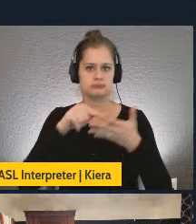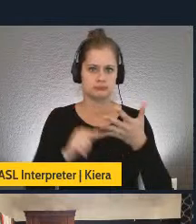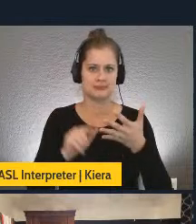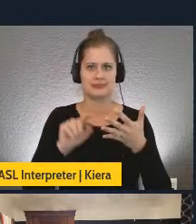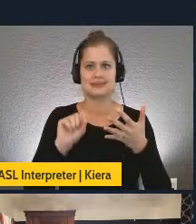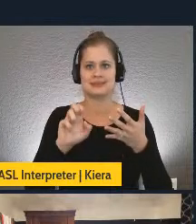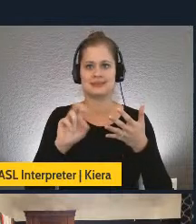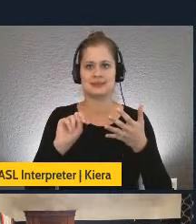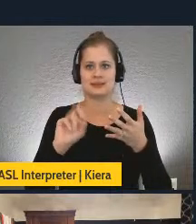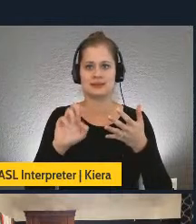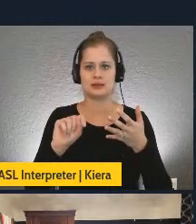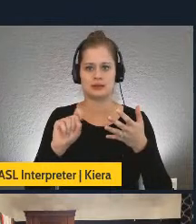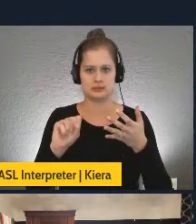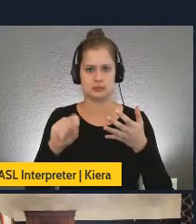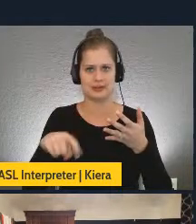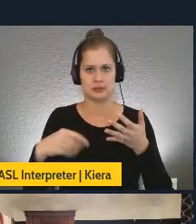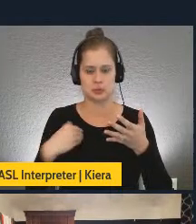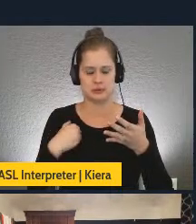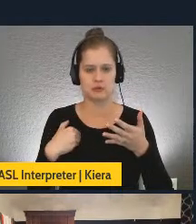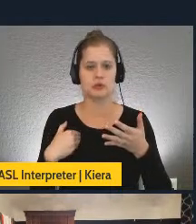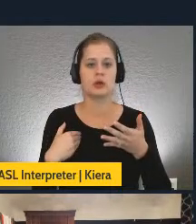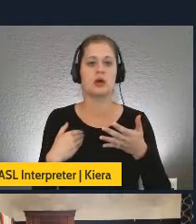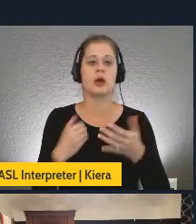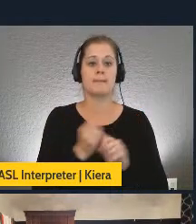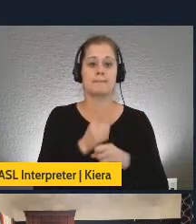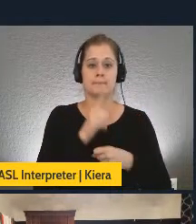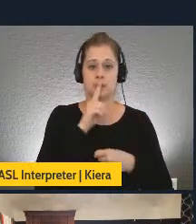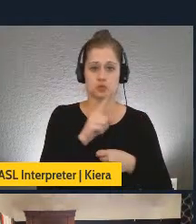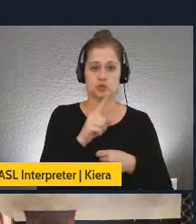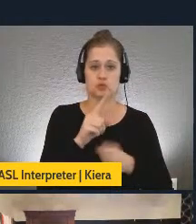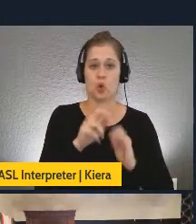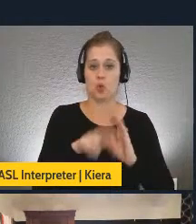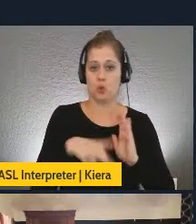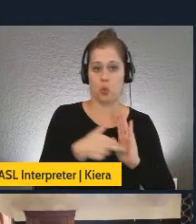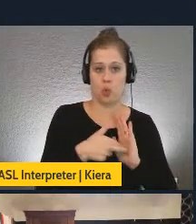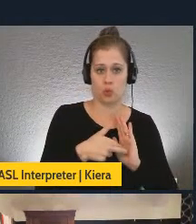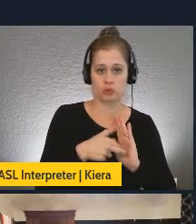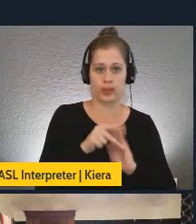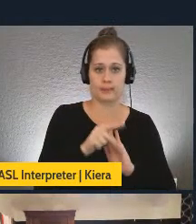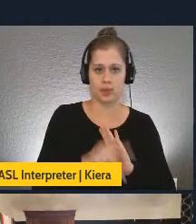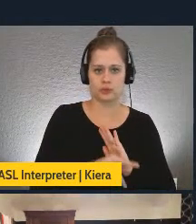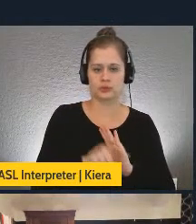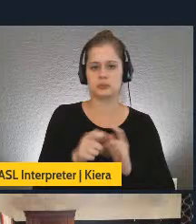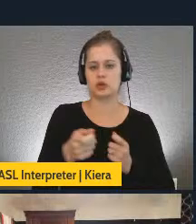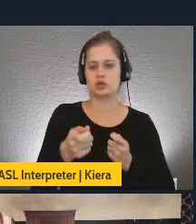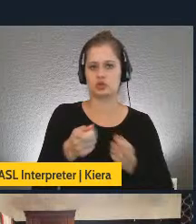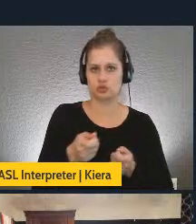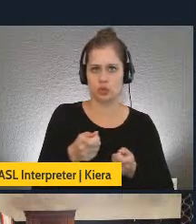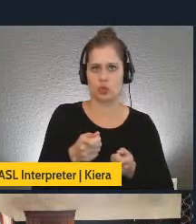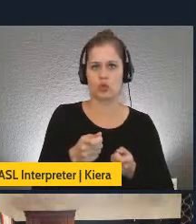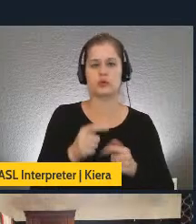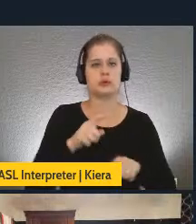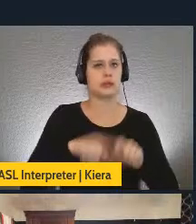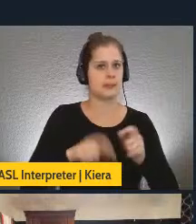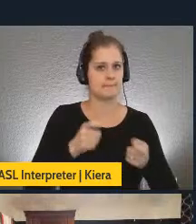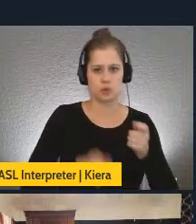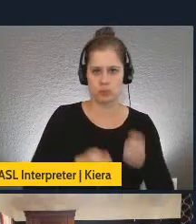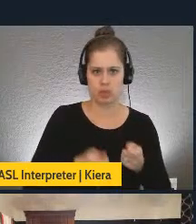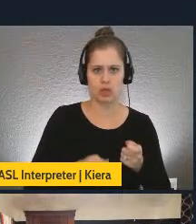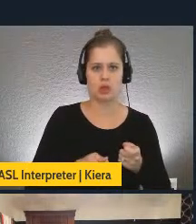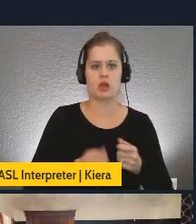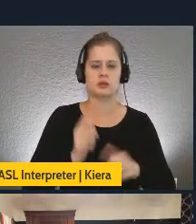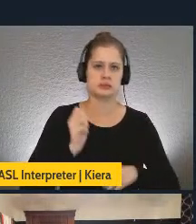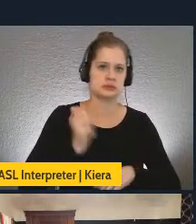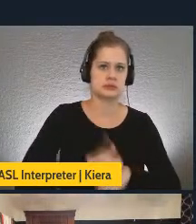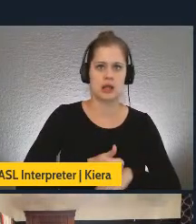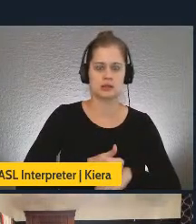have. So we needed to make sure that our roles and policies would be controlled, immutable, and static. This was a key kind